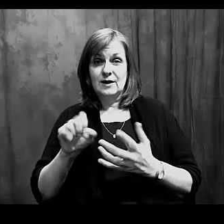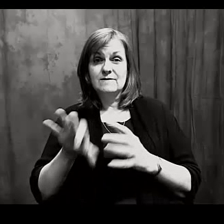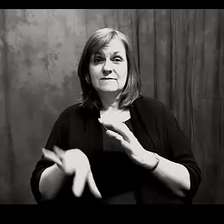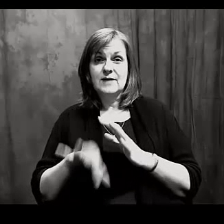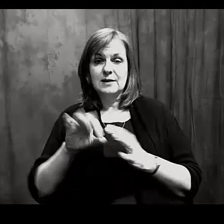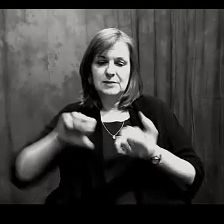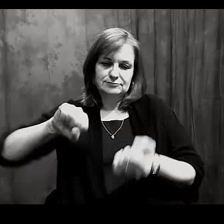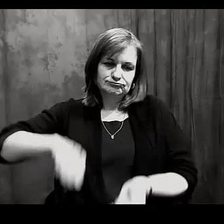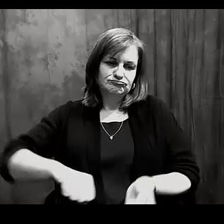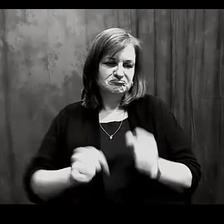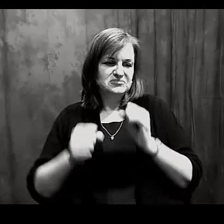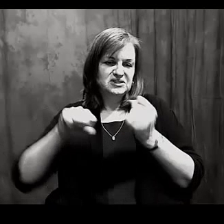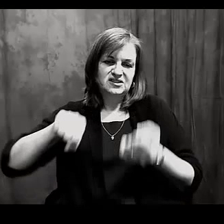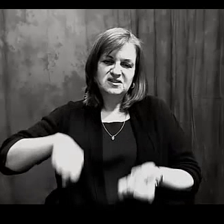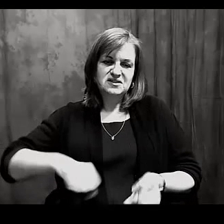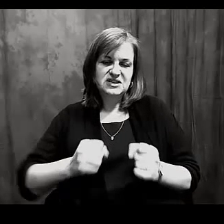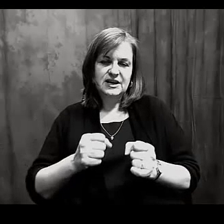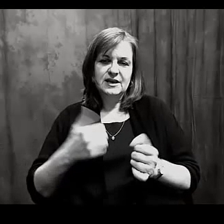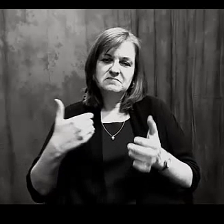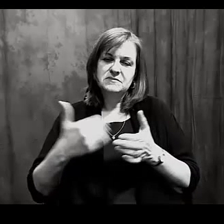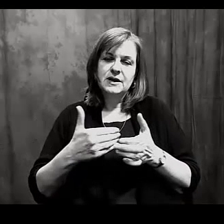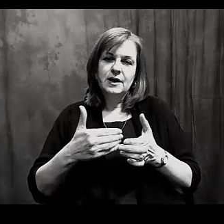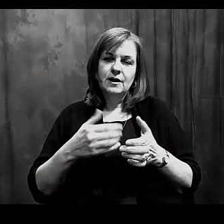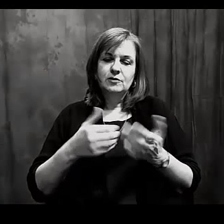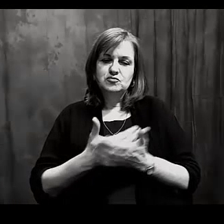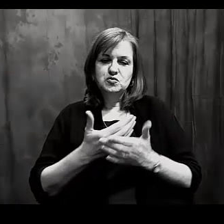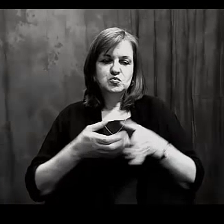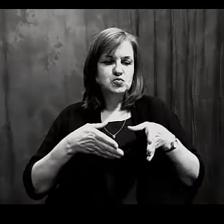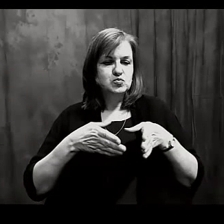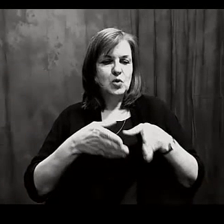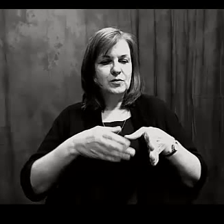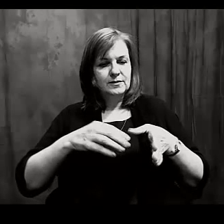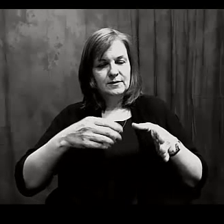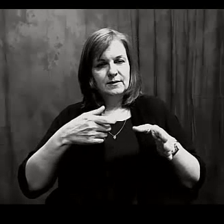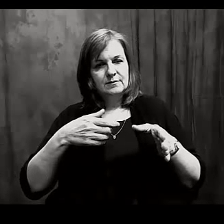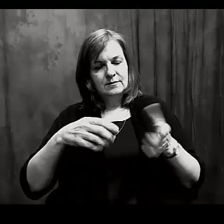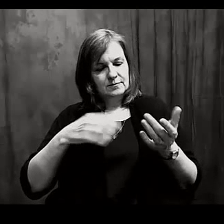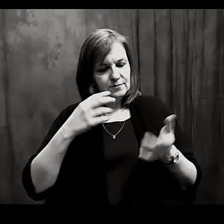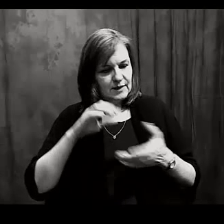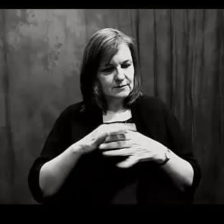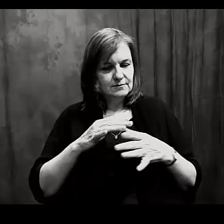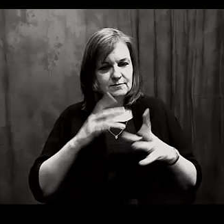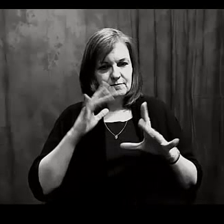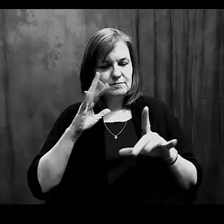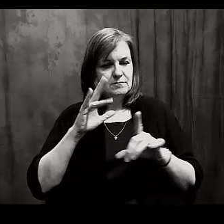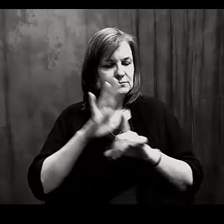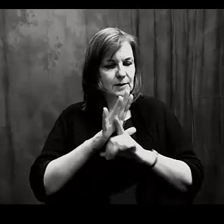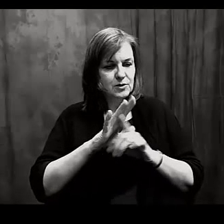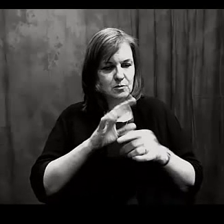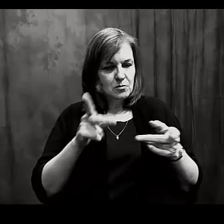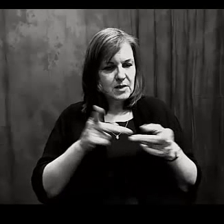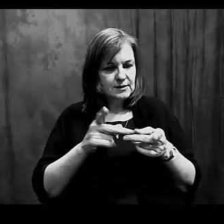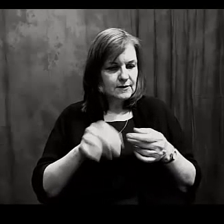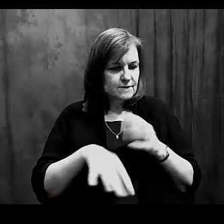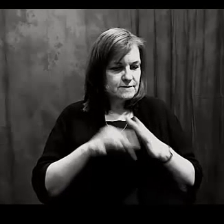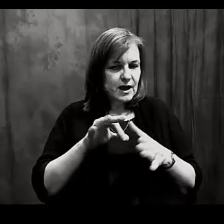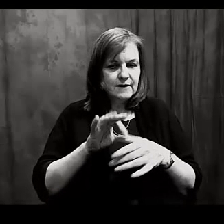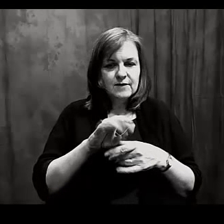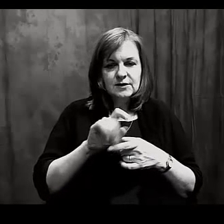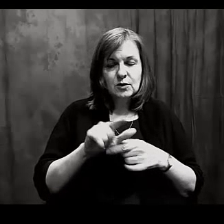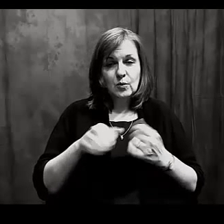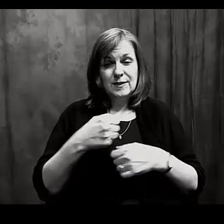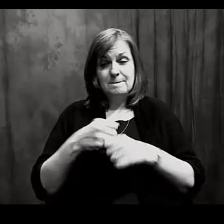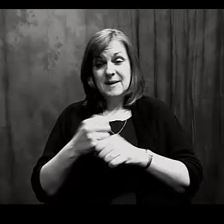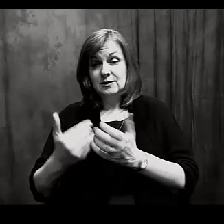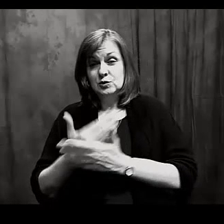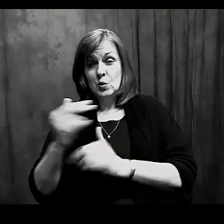simply by digging in rocks near road cutouts. They're very popular places to look for fossils, where they've cut